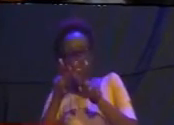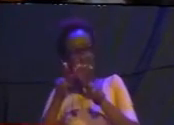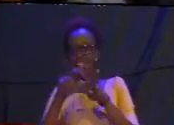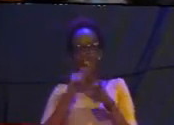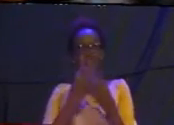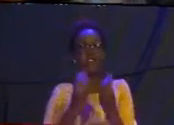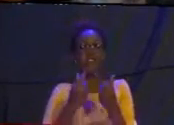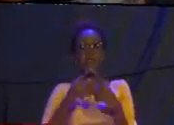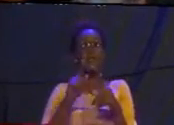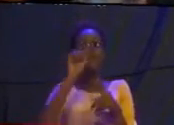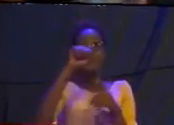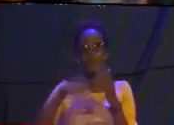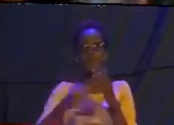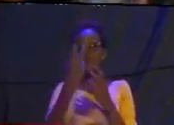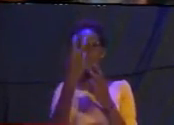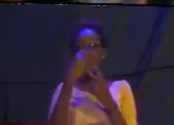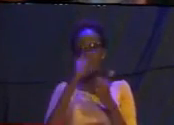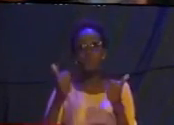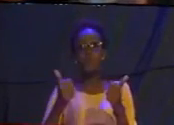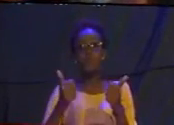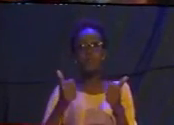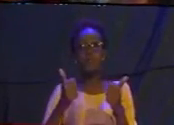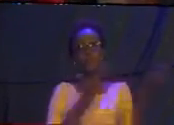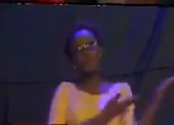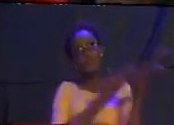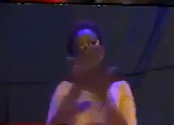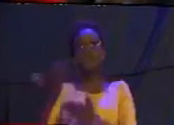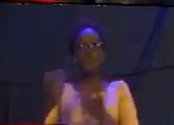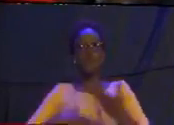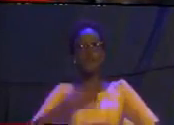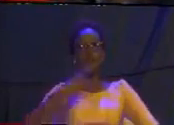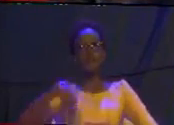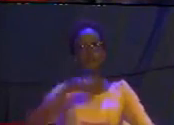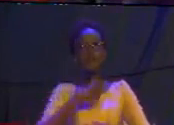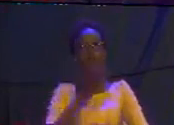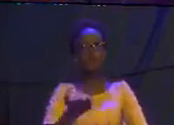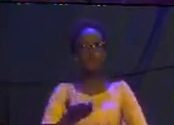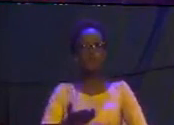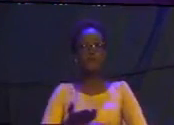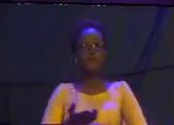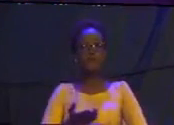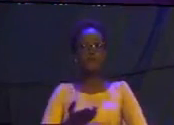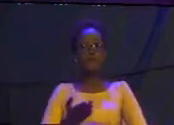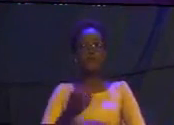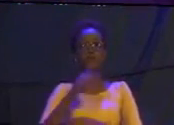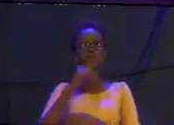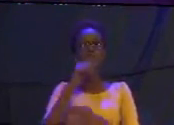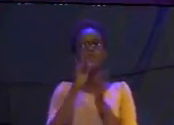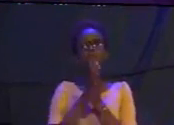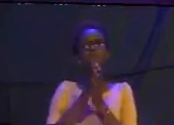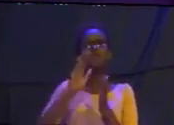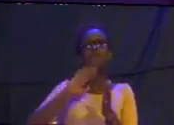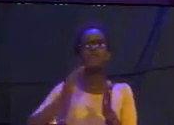easily see you from here, but I hope you see me. Karibu sana. You're welcome. Banza na madamu we niwe